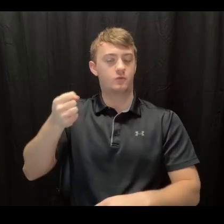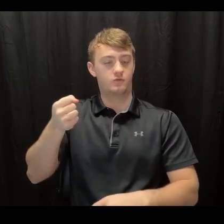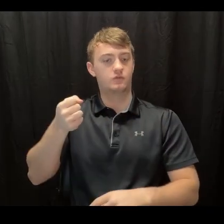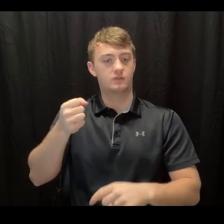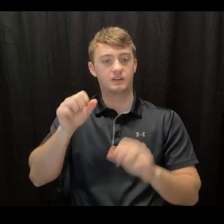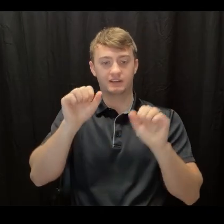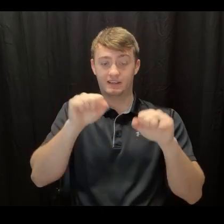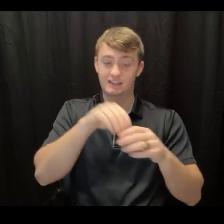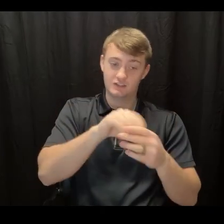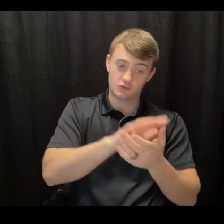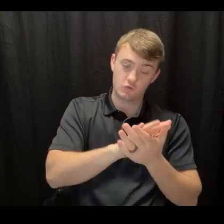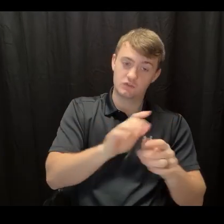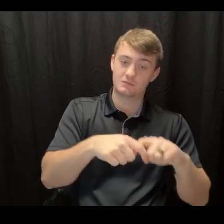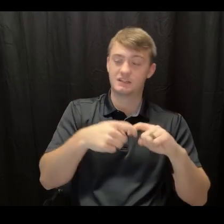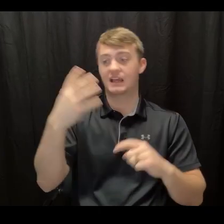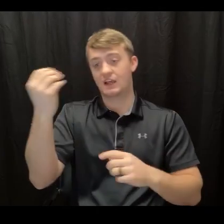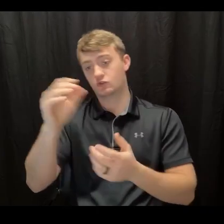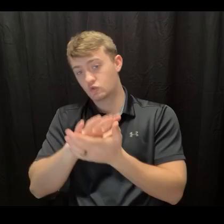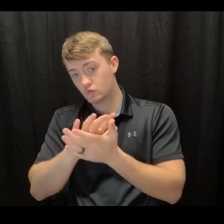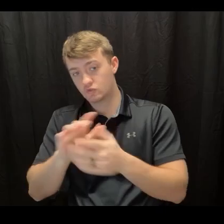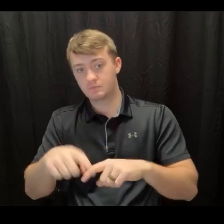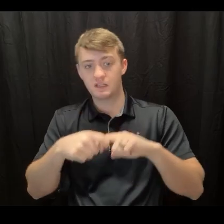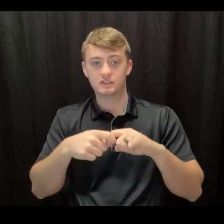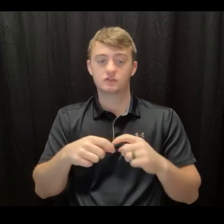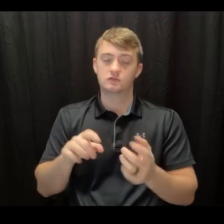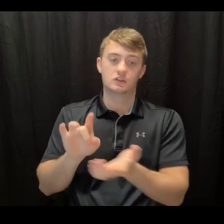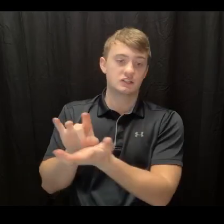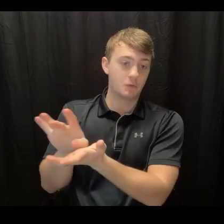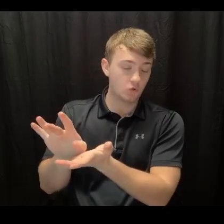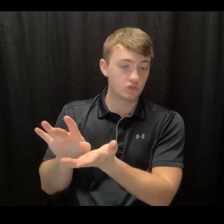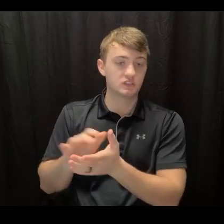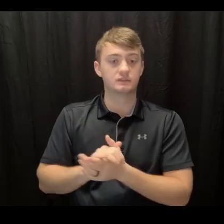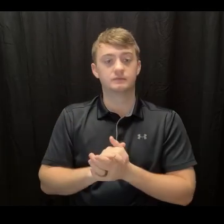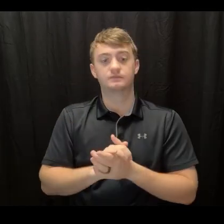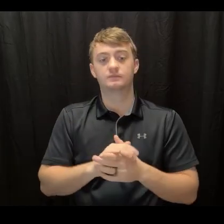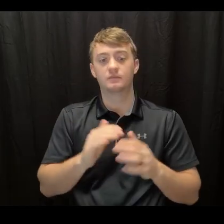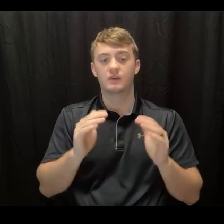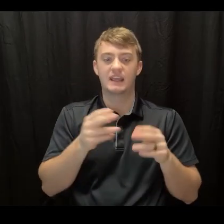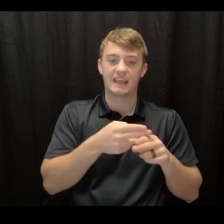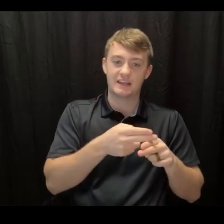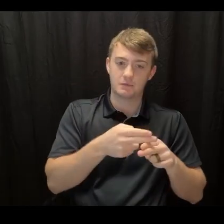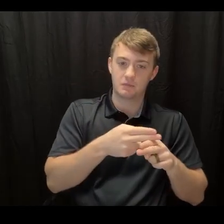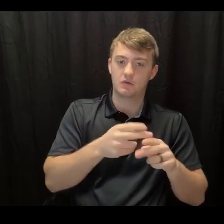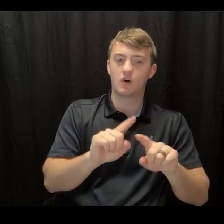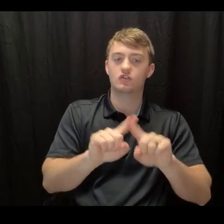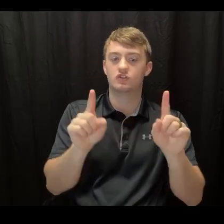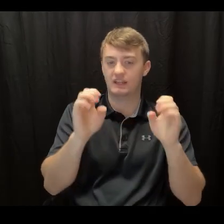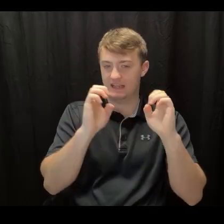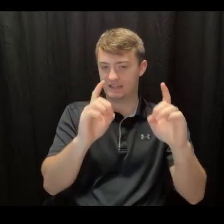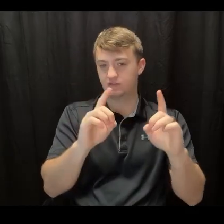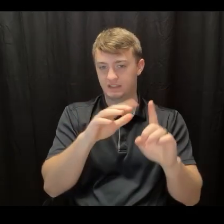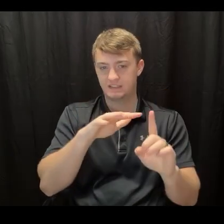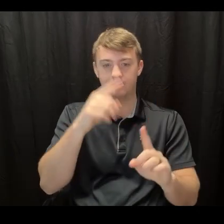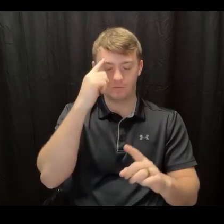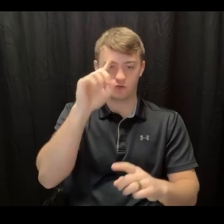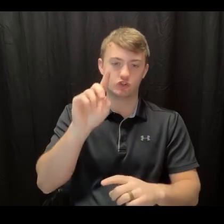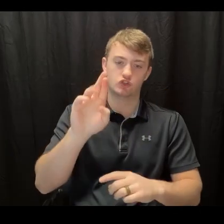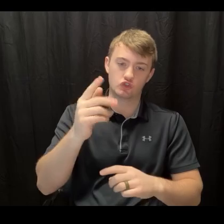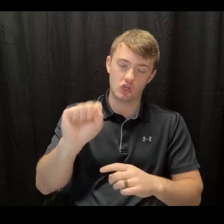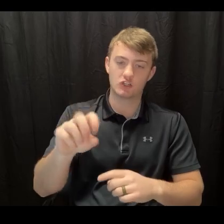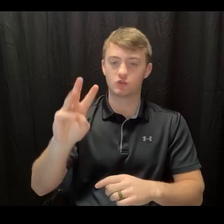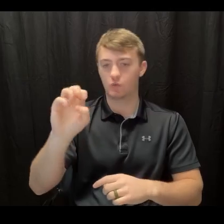removal. So that could be in-school suspension, out-of-school suspension, expulsion, or an interim alternative educational setting